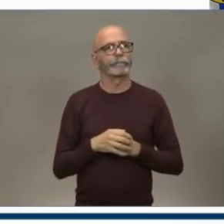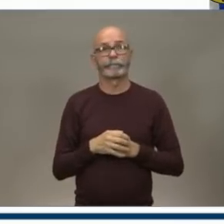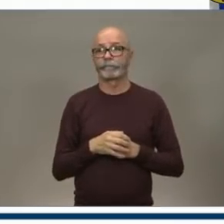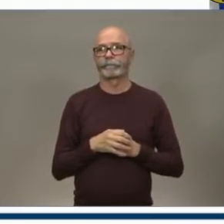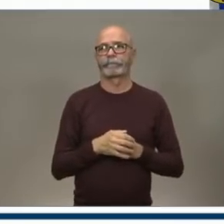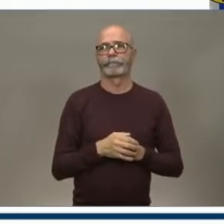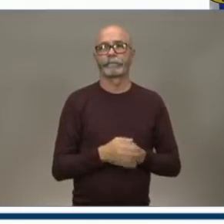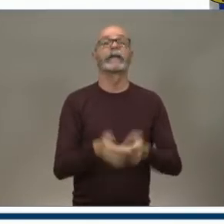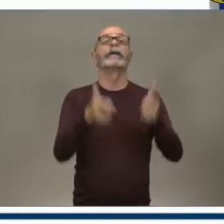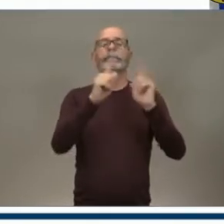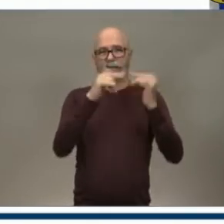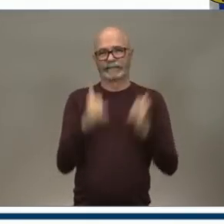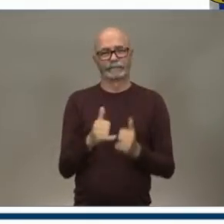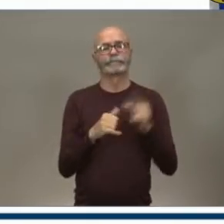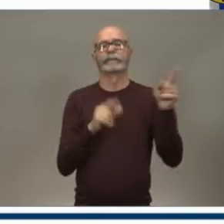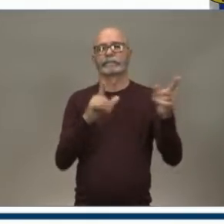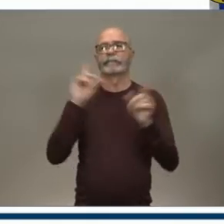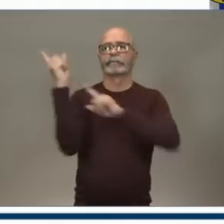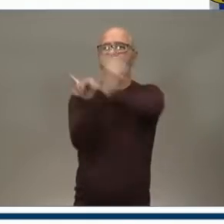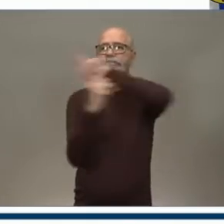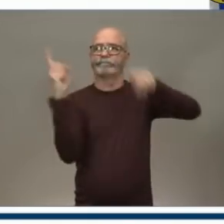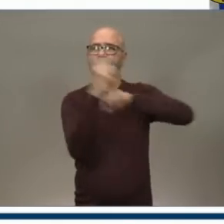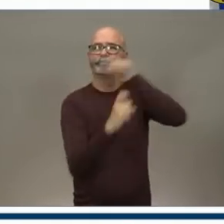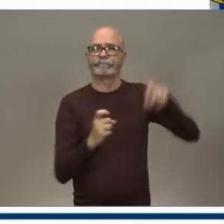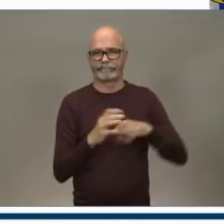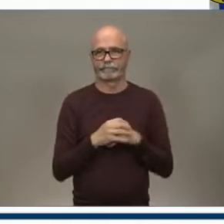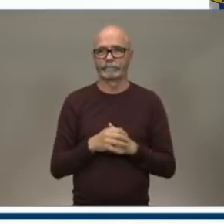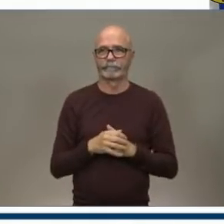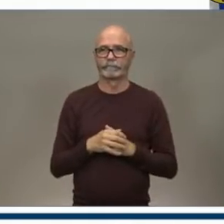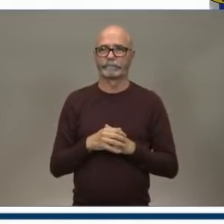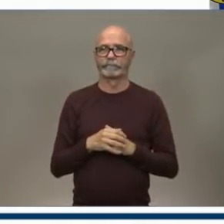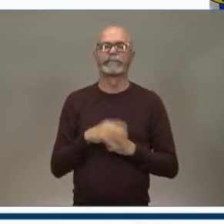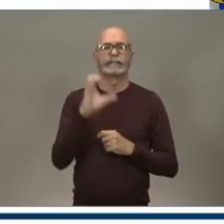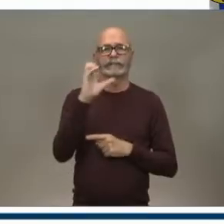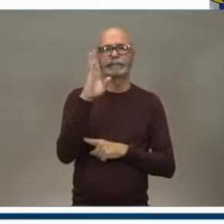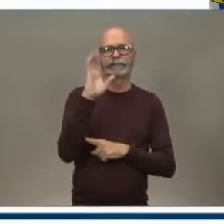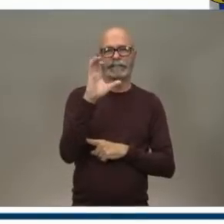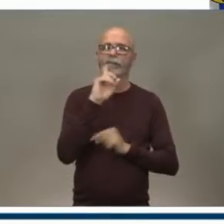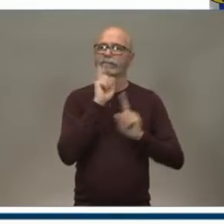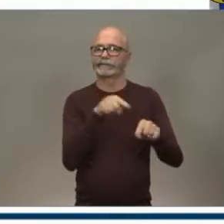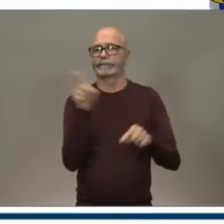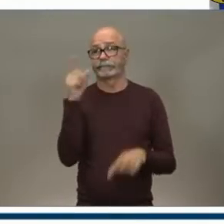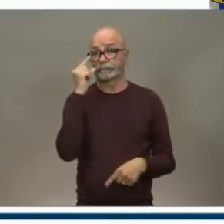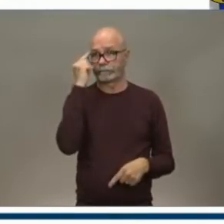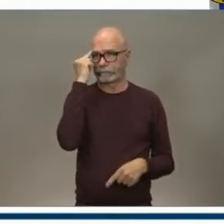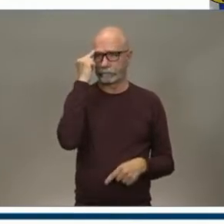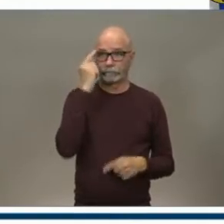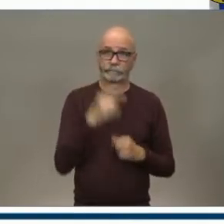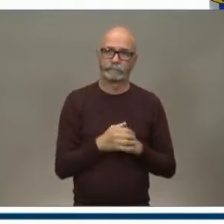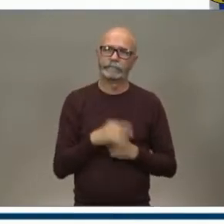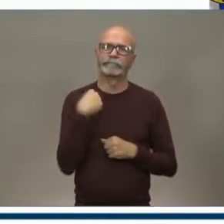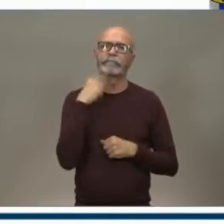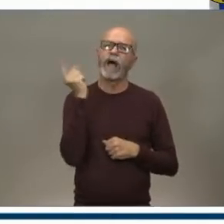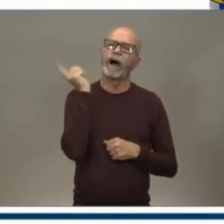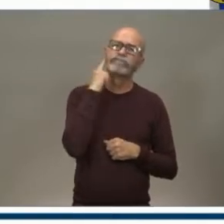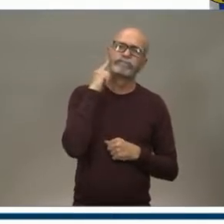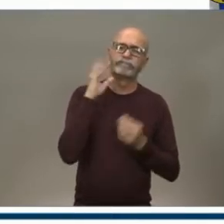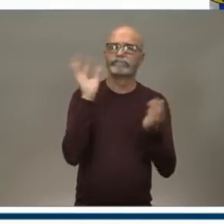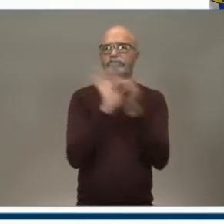First question will go to Mike Gorman with CBC. Premier, we've heard Dr. Strang refer a couple of times to things that may be in the works